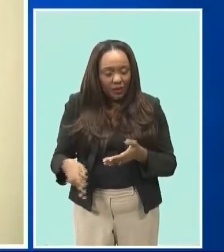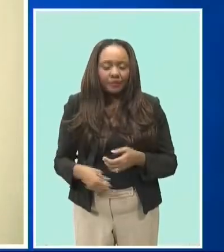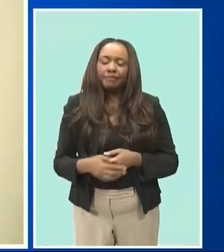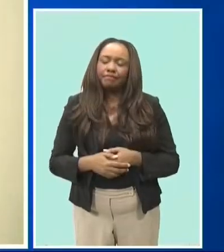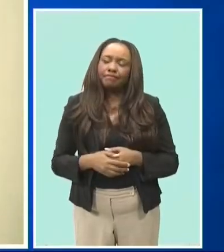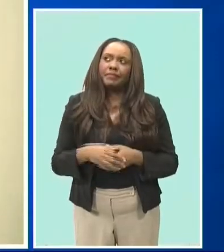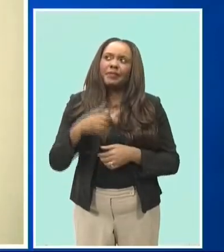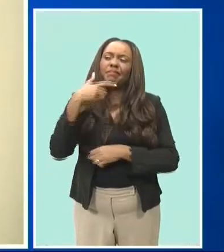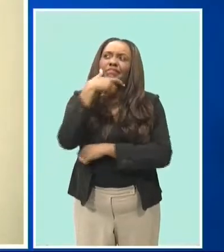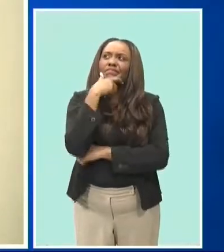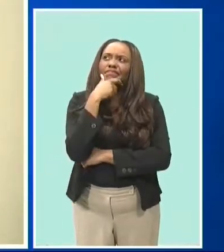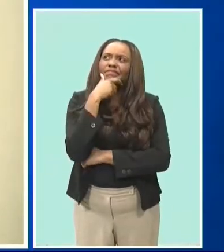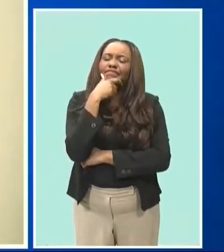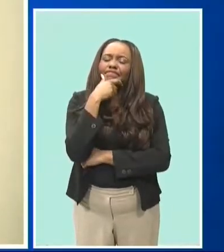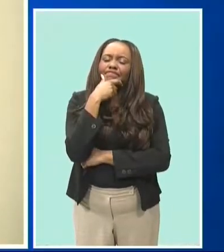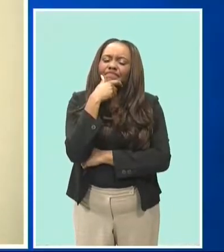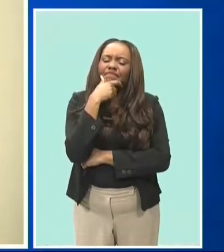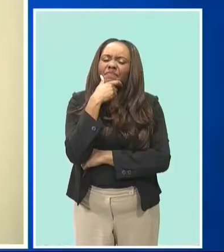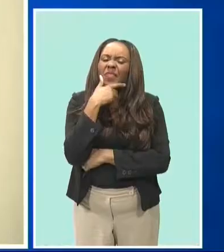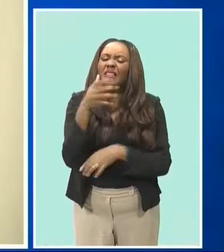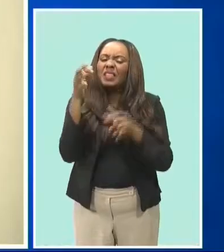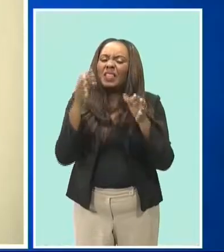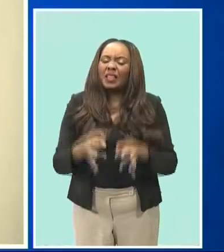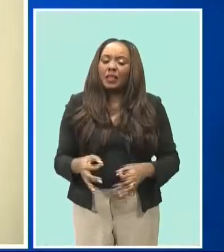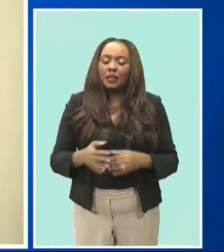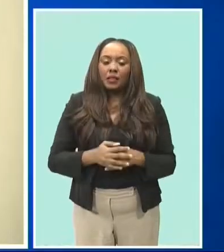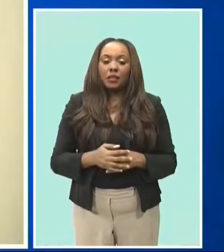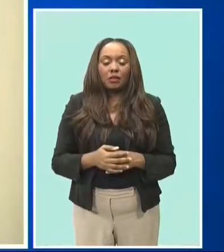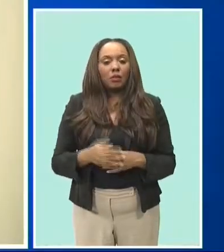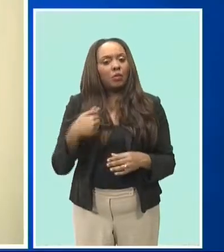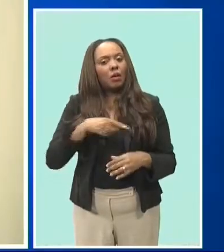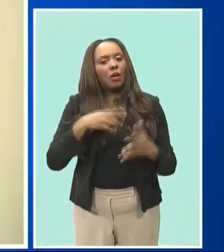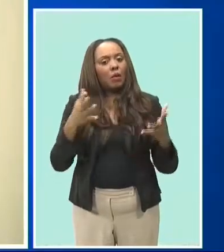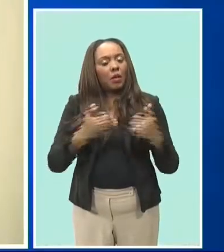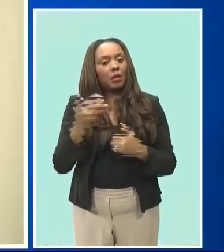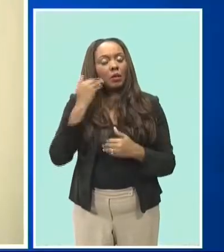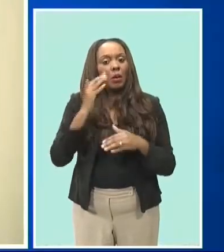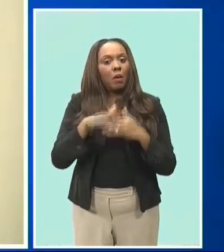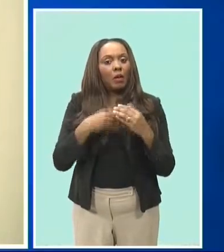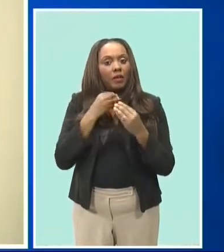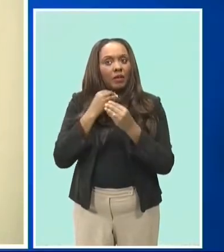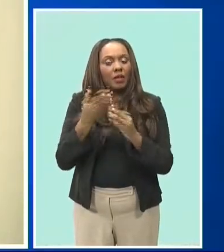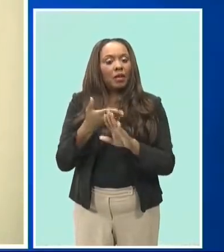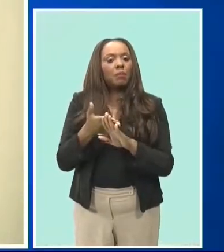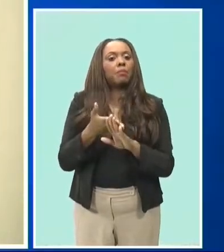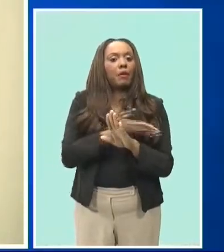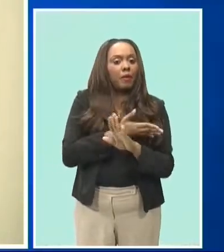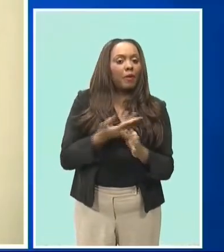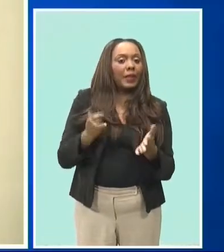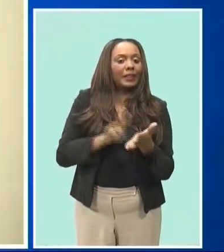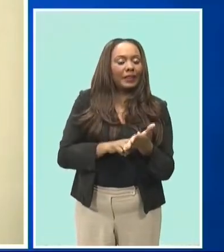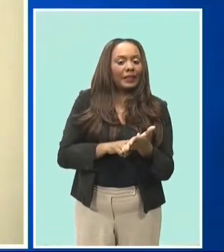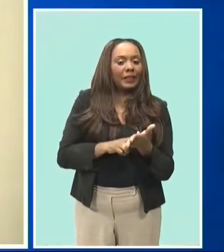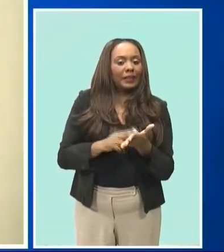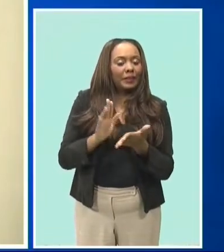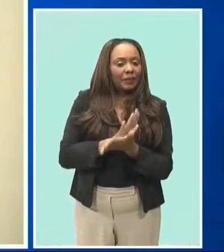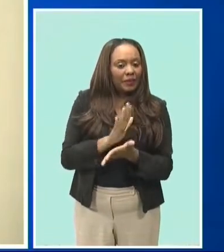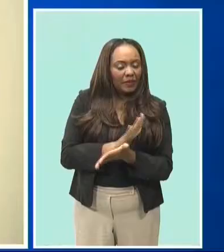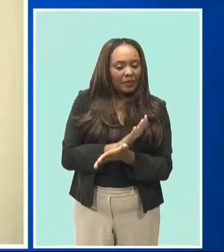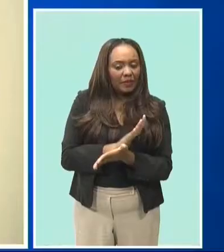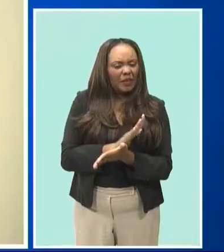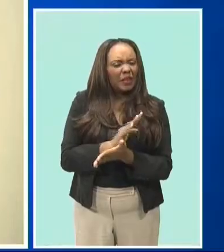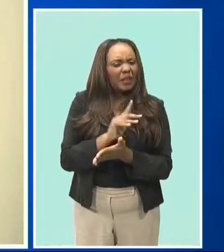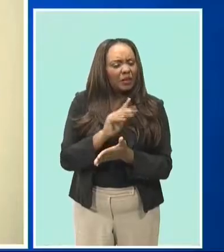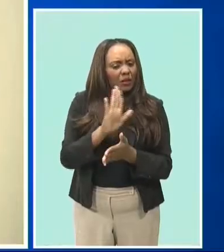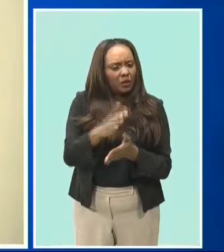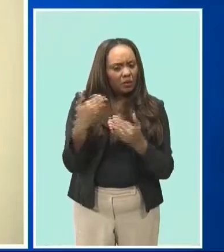decision because you would have had this information given to you up front. So we want you to, if they don't, you have a responsibility to ask. And the mere fact